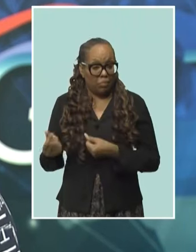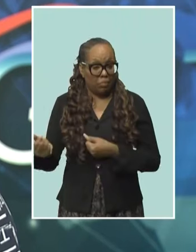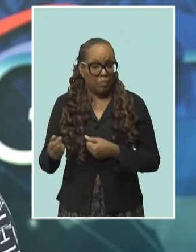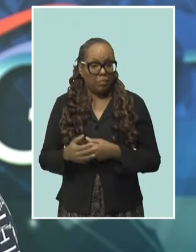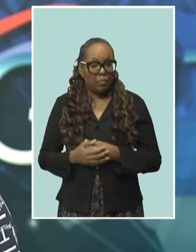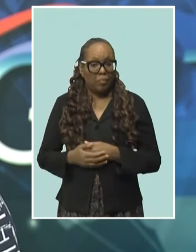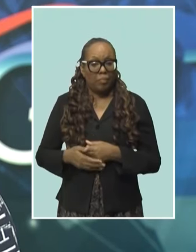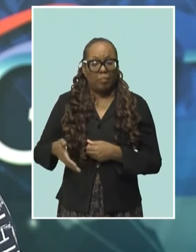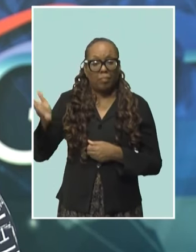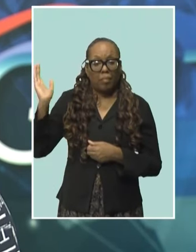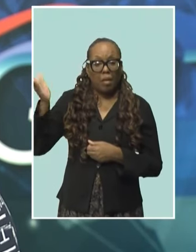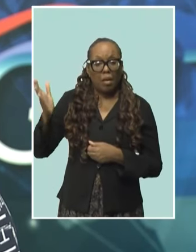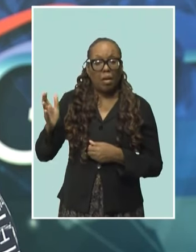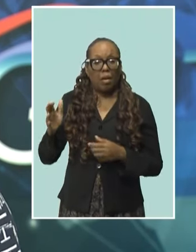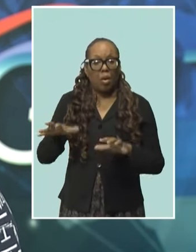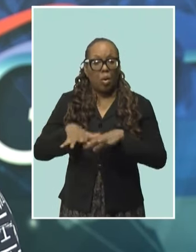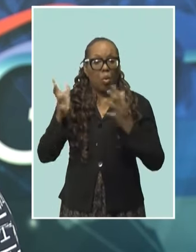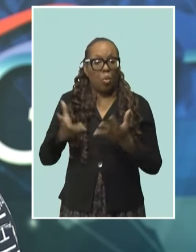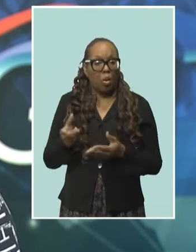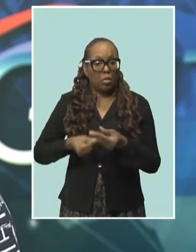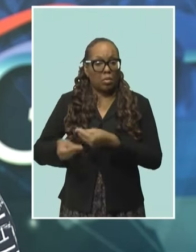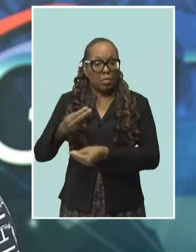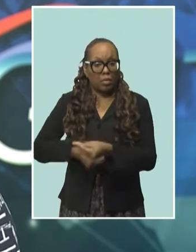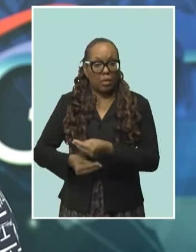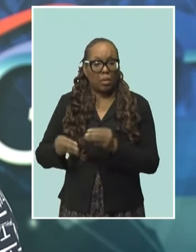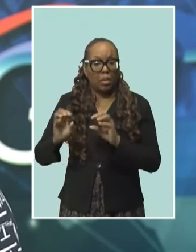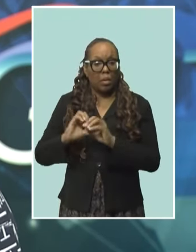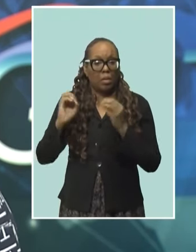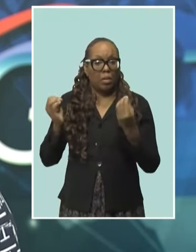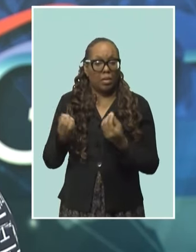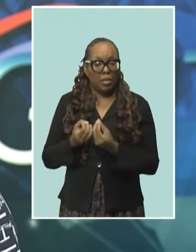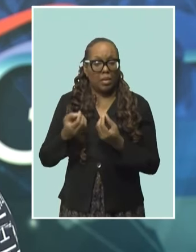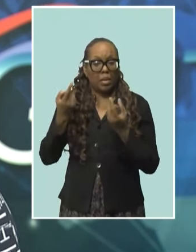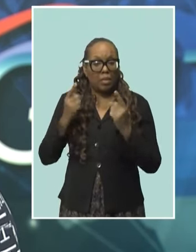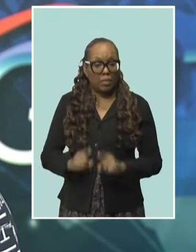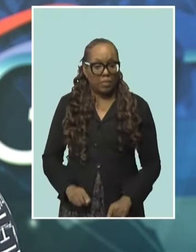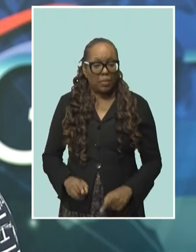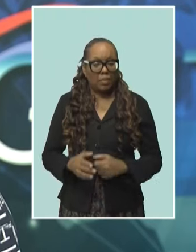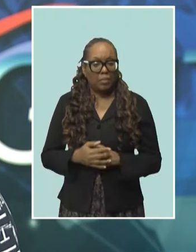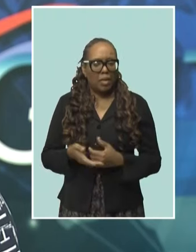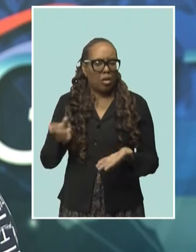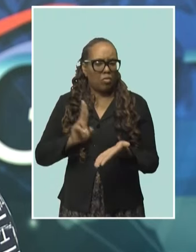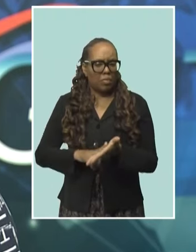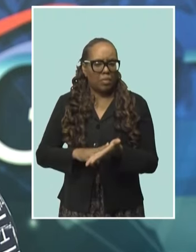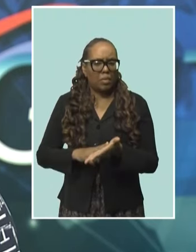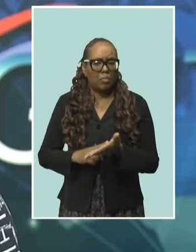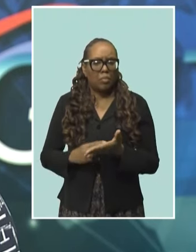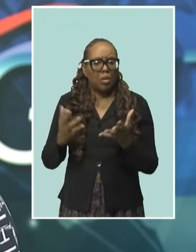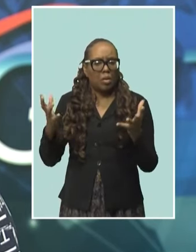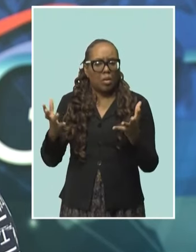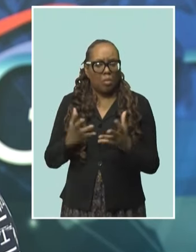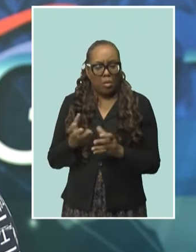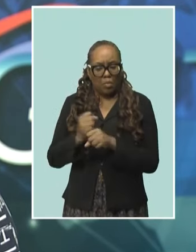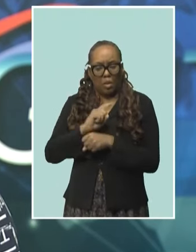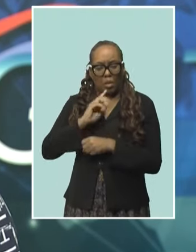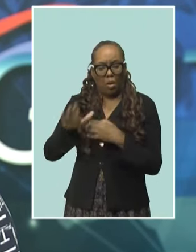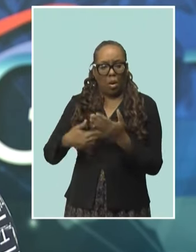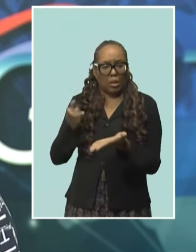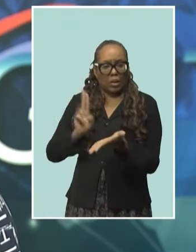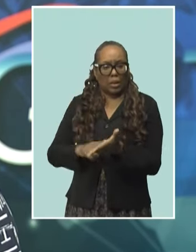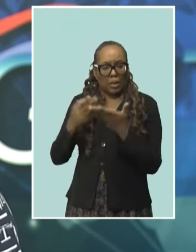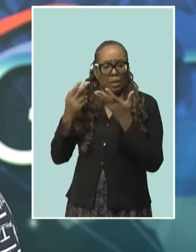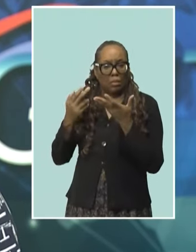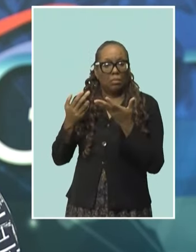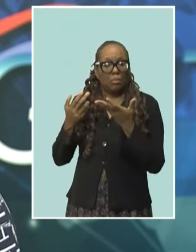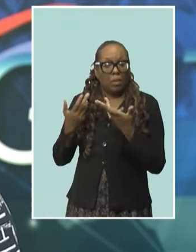World Trade Organization Fisheries Subsidies Agreement. Mr. Simmons says while the mandate to complete those agreements has not